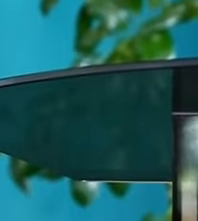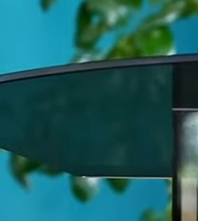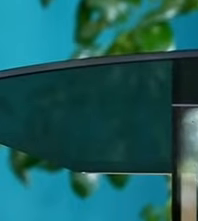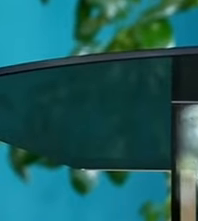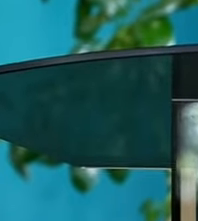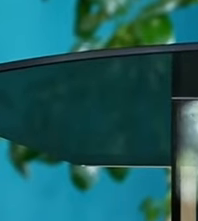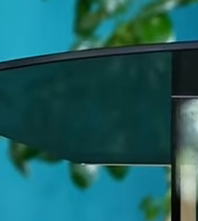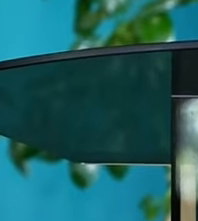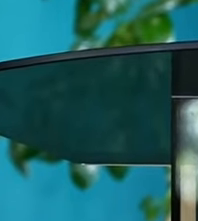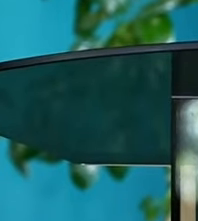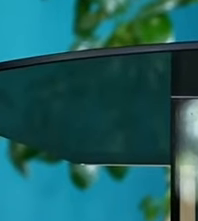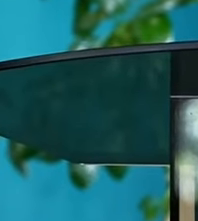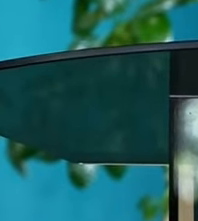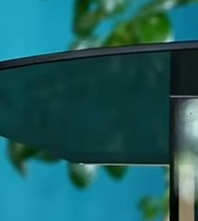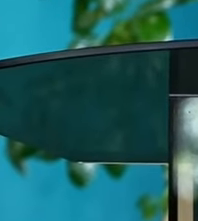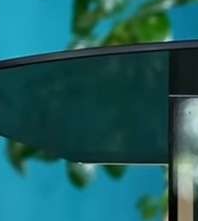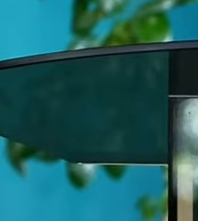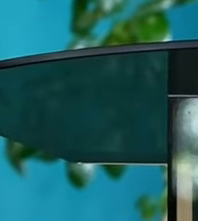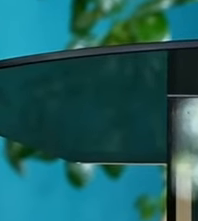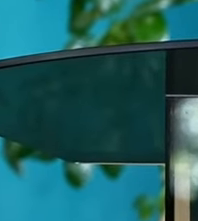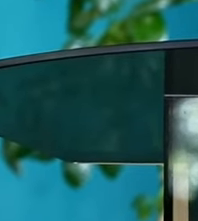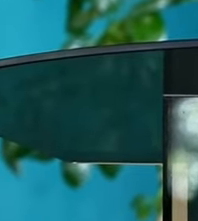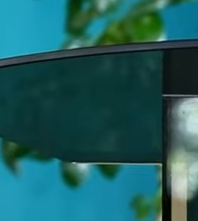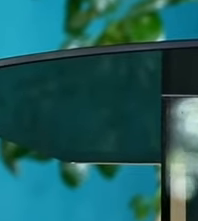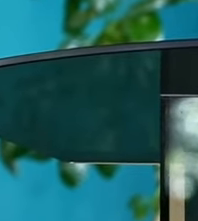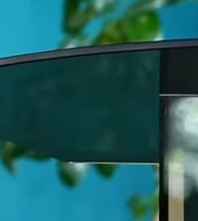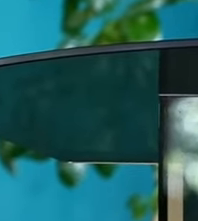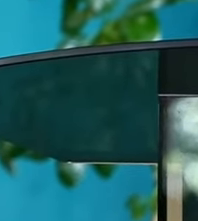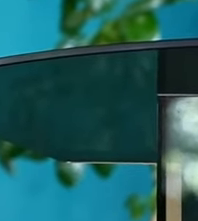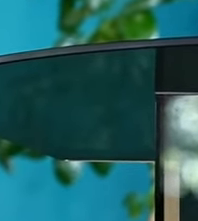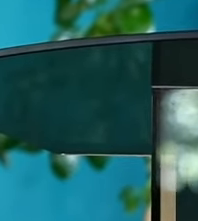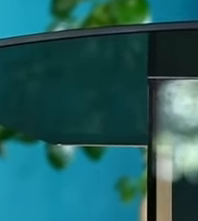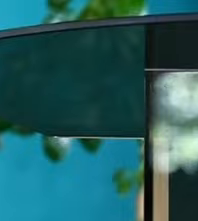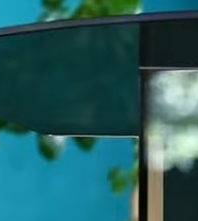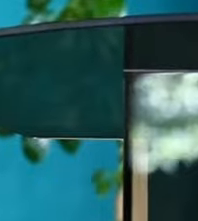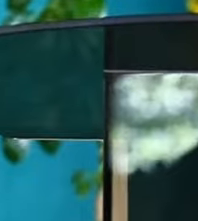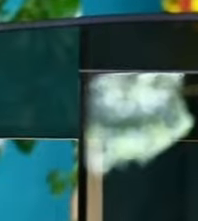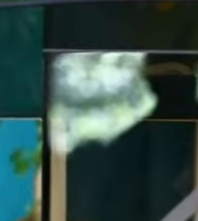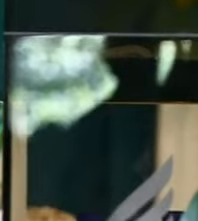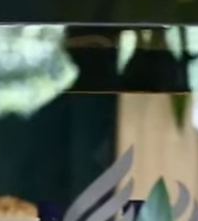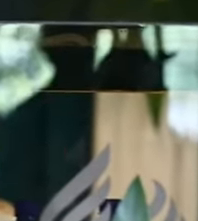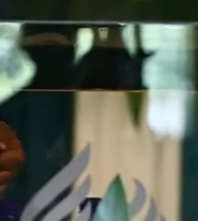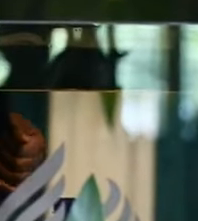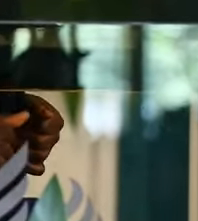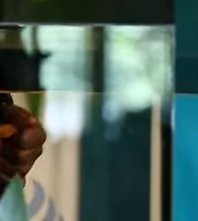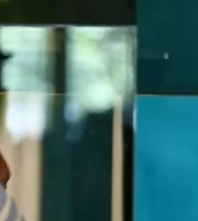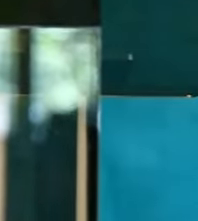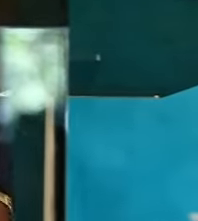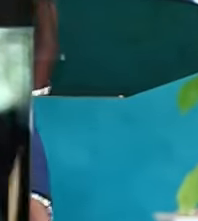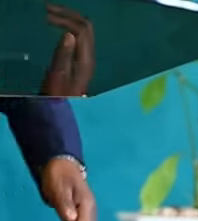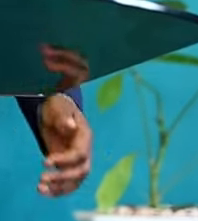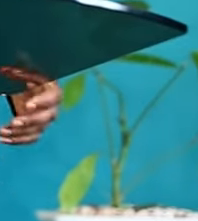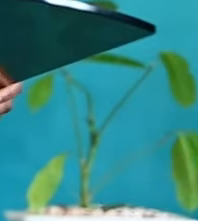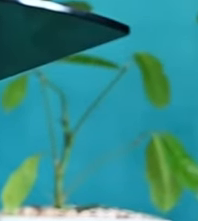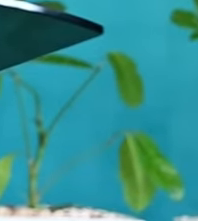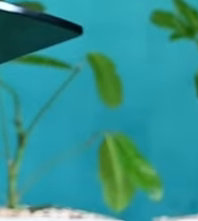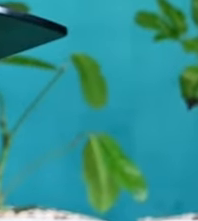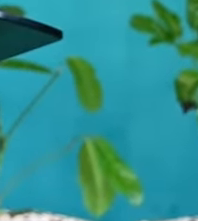This is what Andrew and John is looking